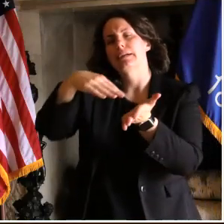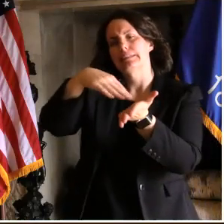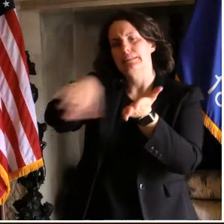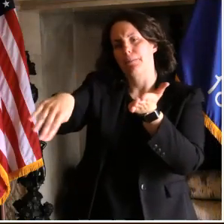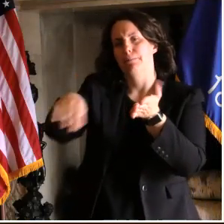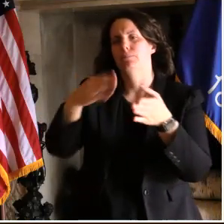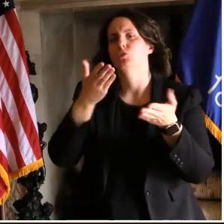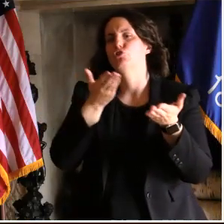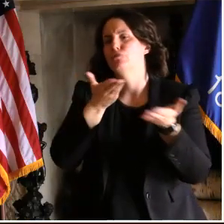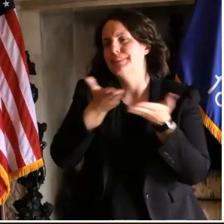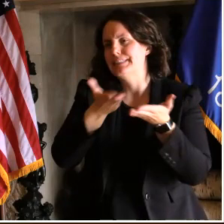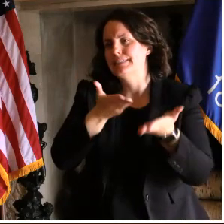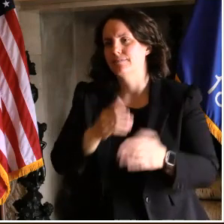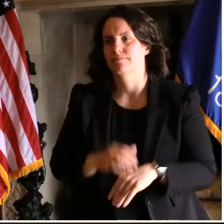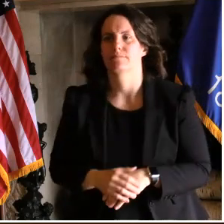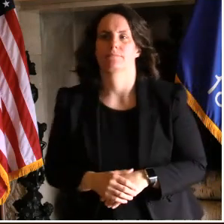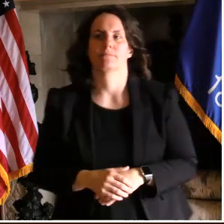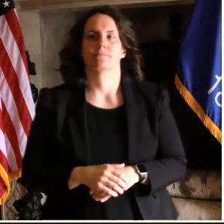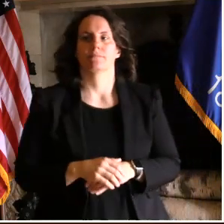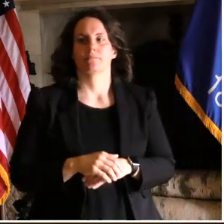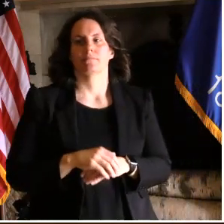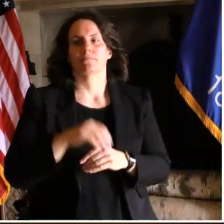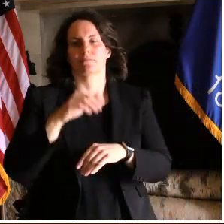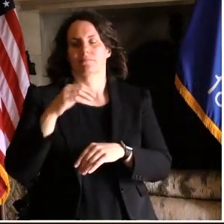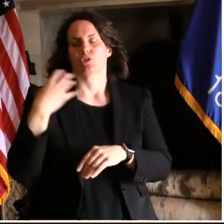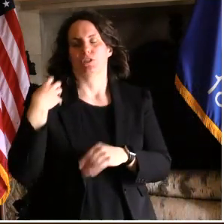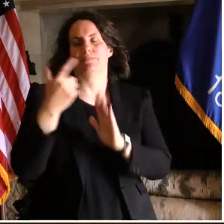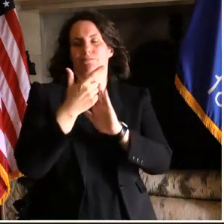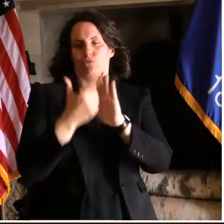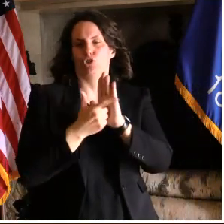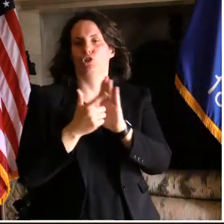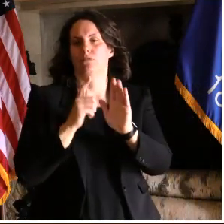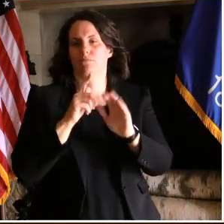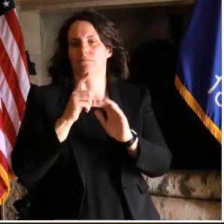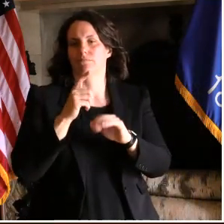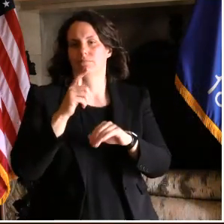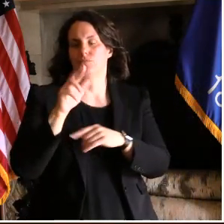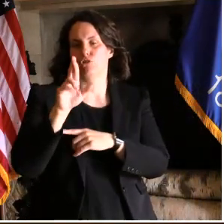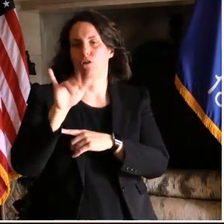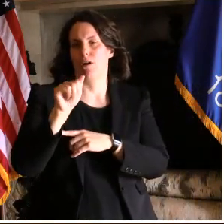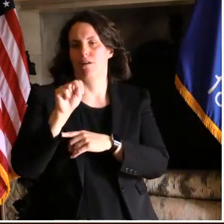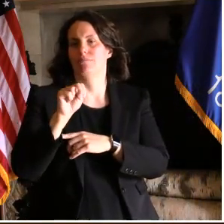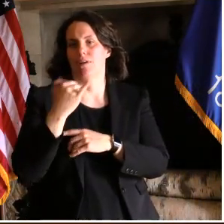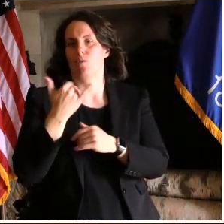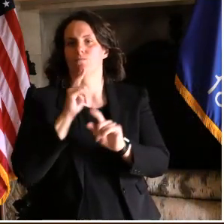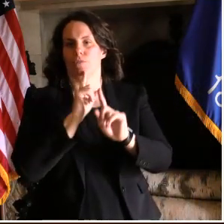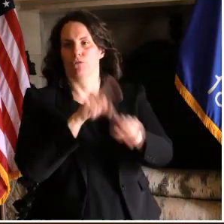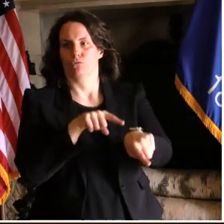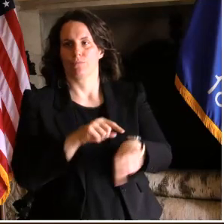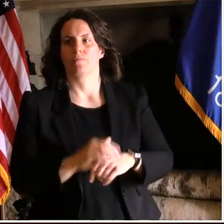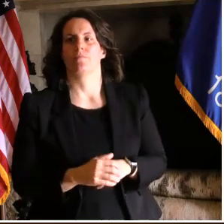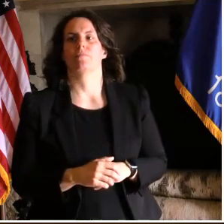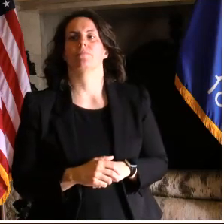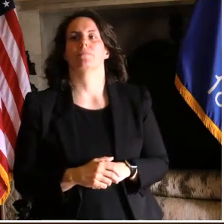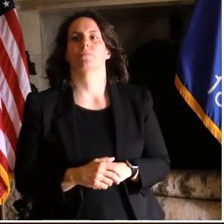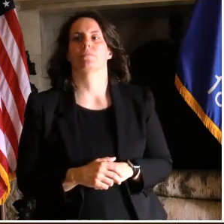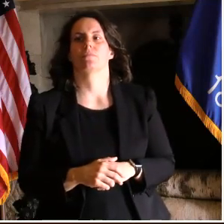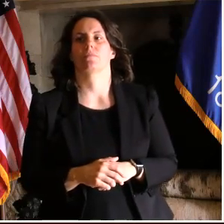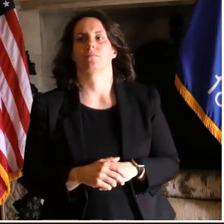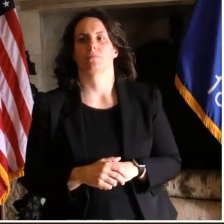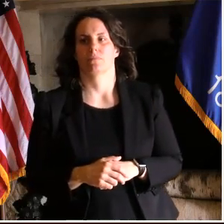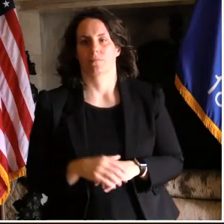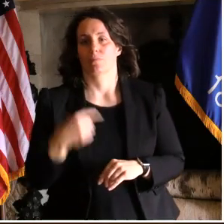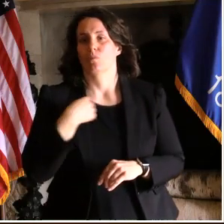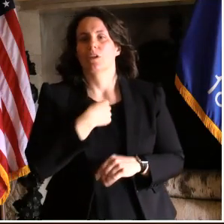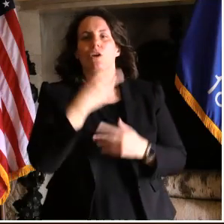legal counsel. Well, one of the benefits that we've had is being able to look at what's worked in other states